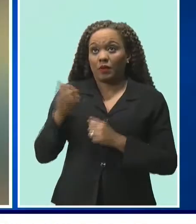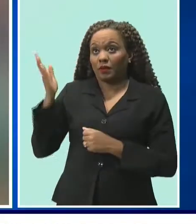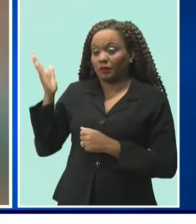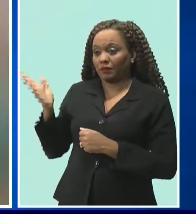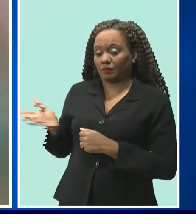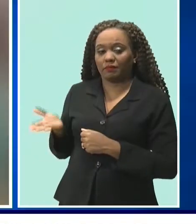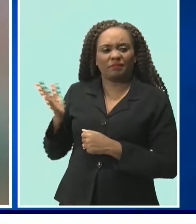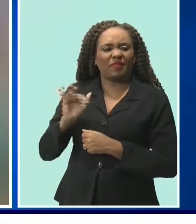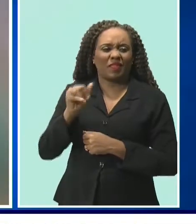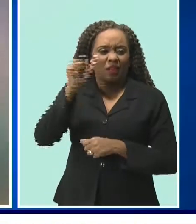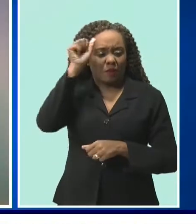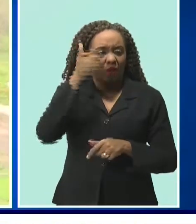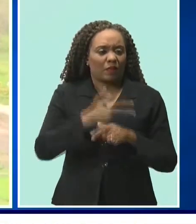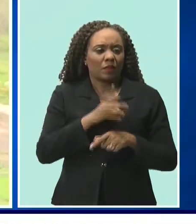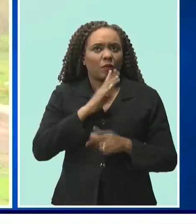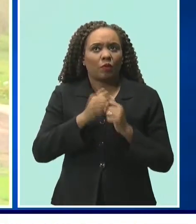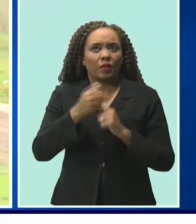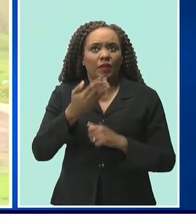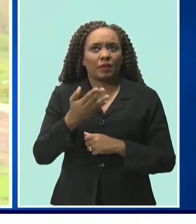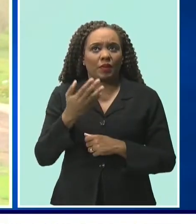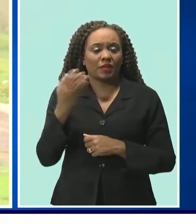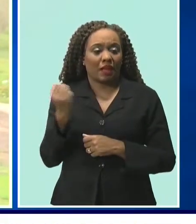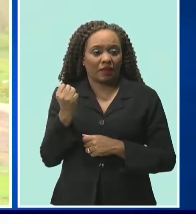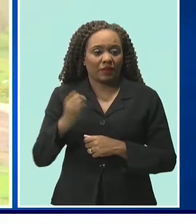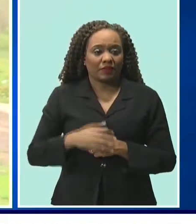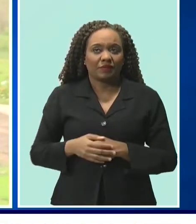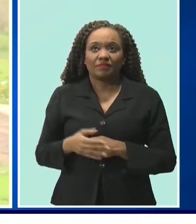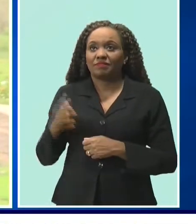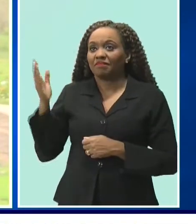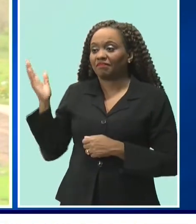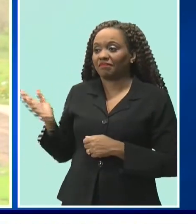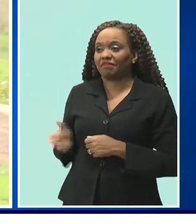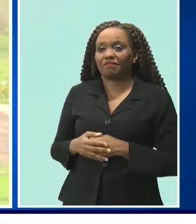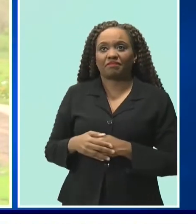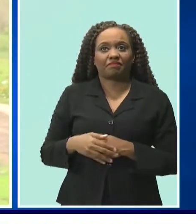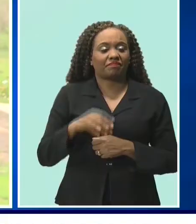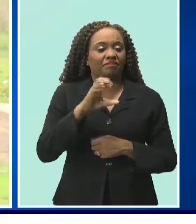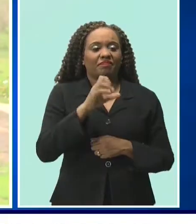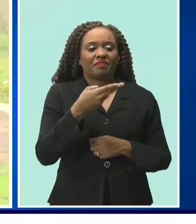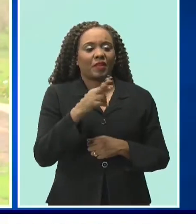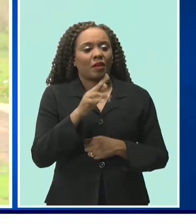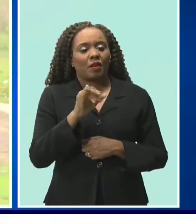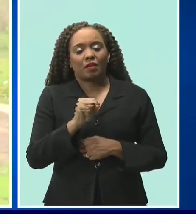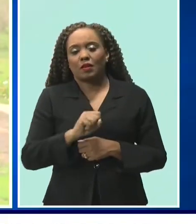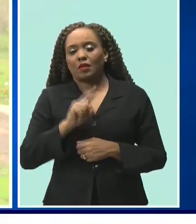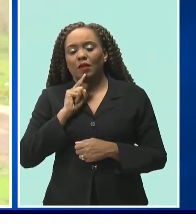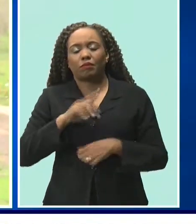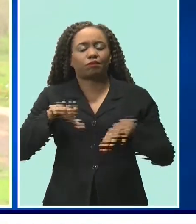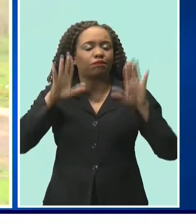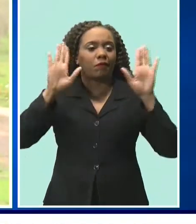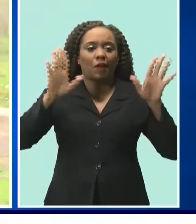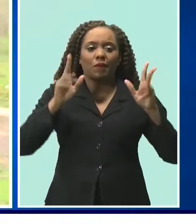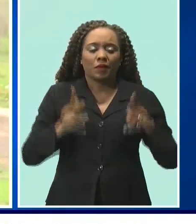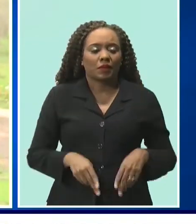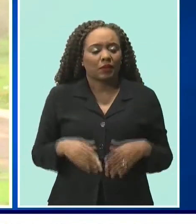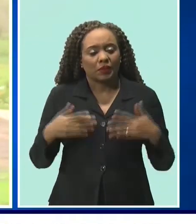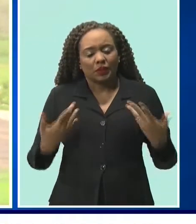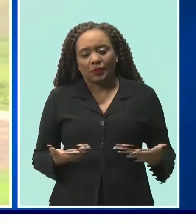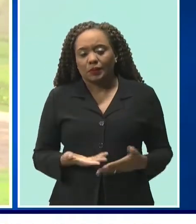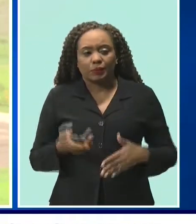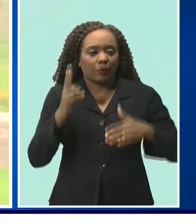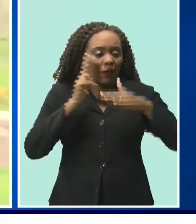to him, on Saturday. Chris, most genuine person in the world, real thing. Just